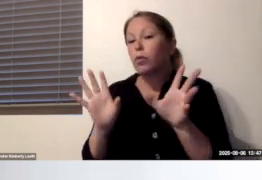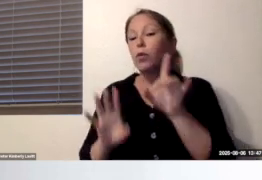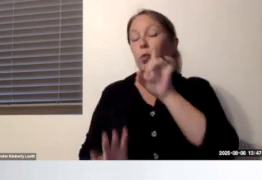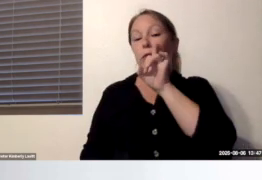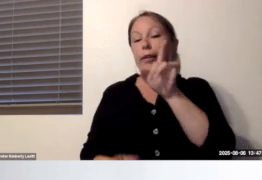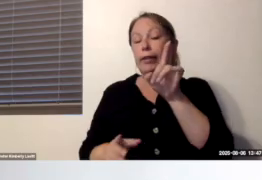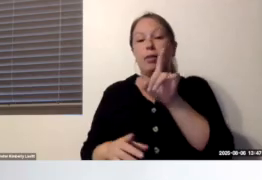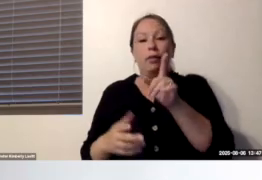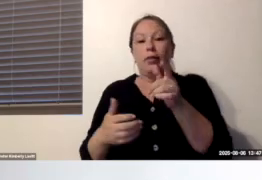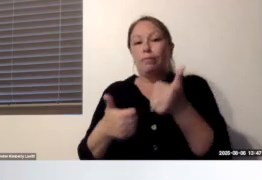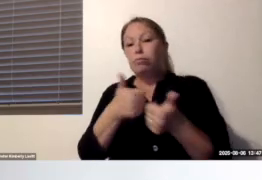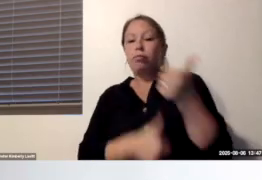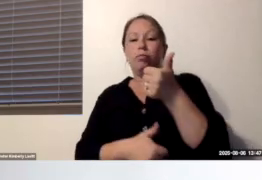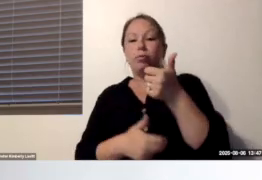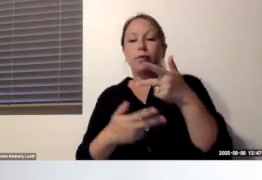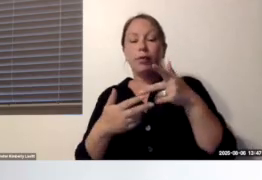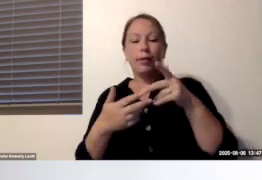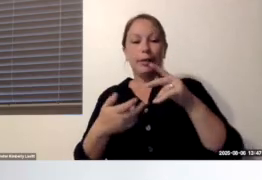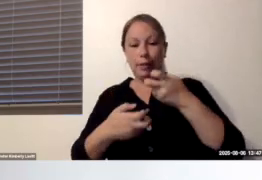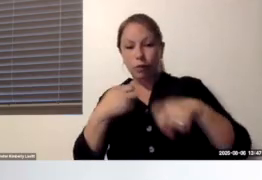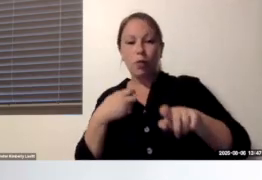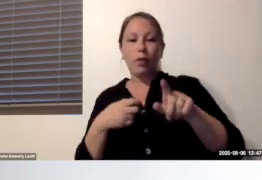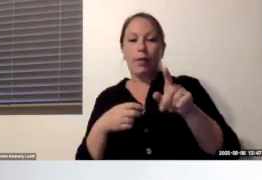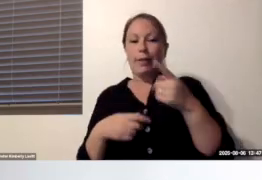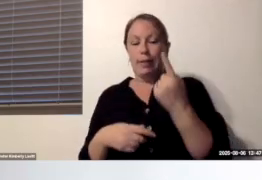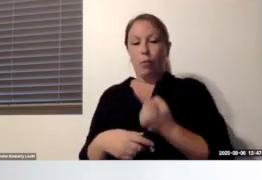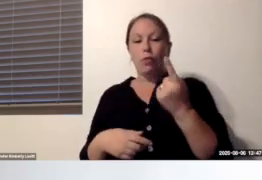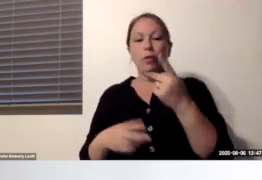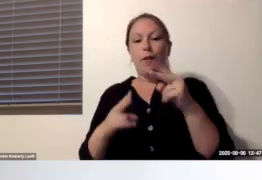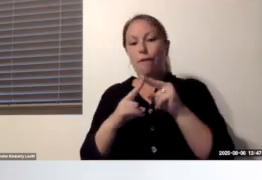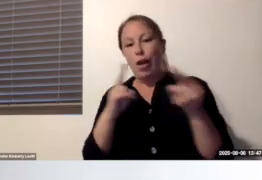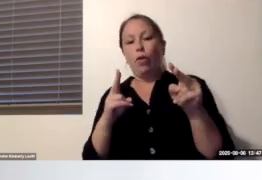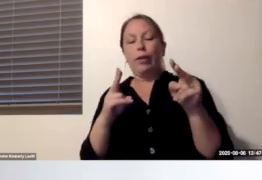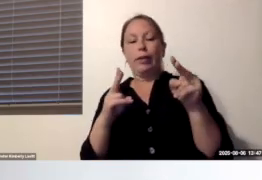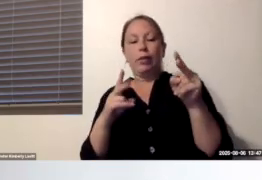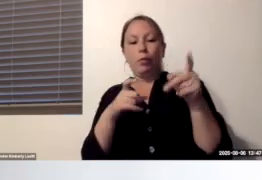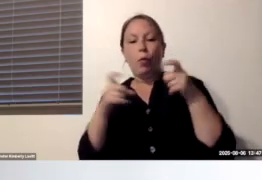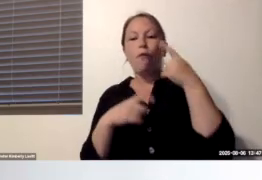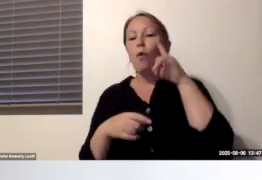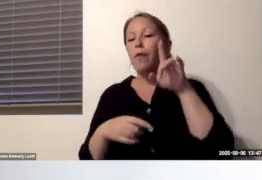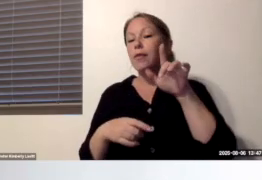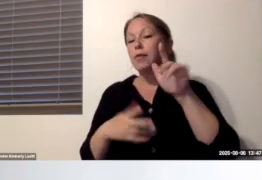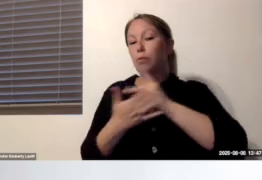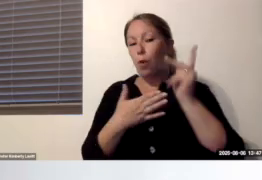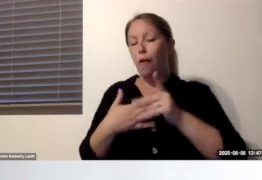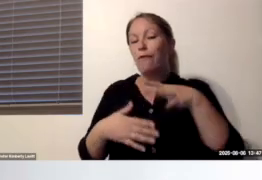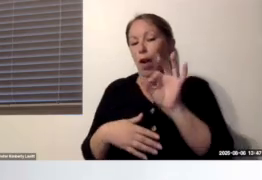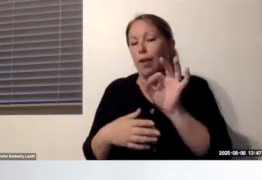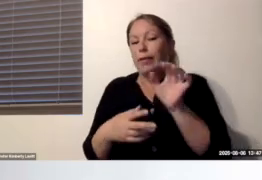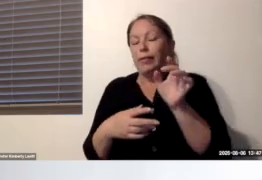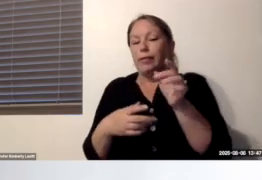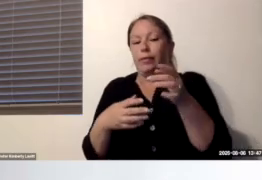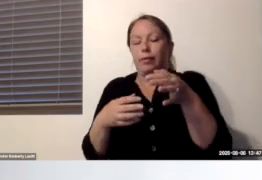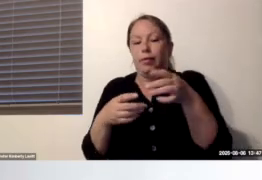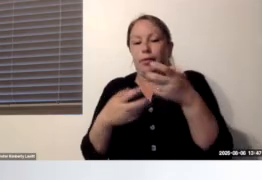priority difficulties that we, as someone who's very, very much aligned with this program, we are finding difficulties in these